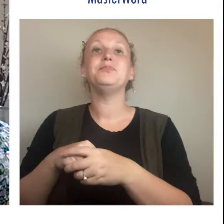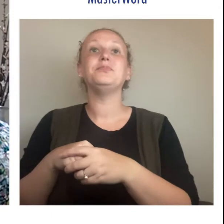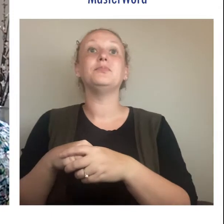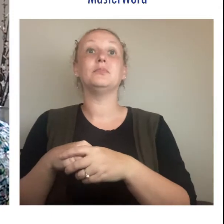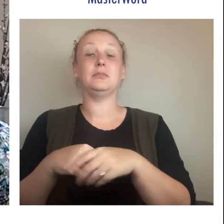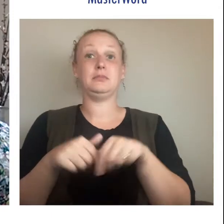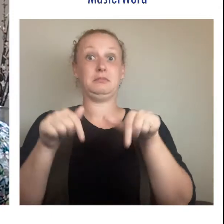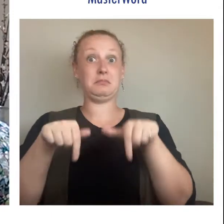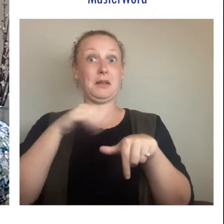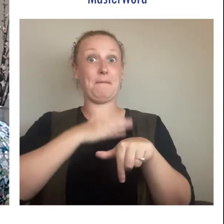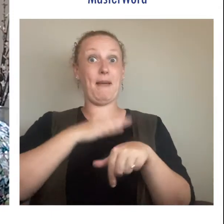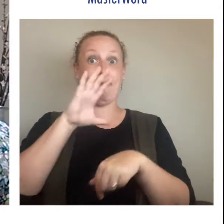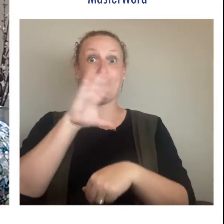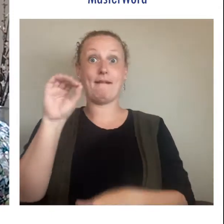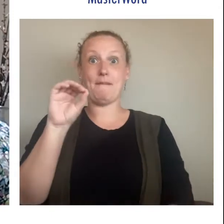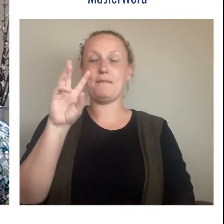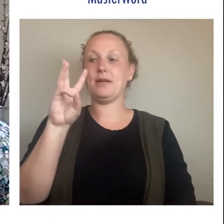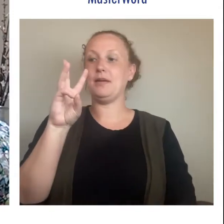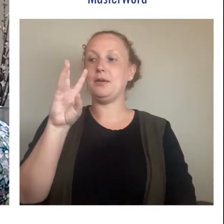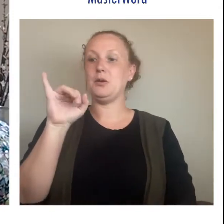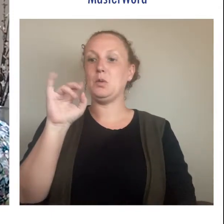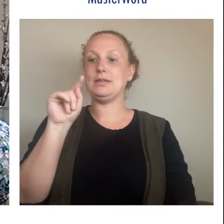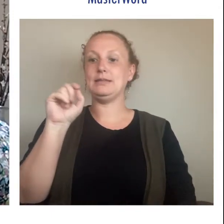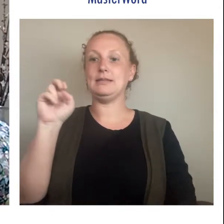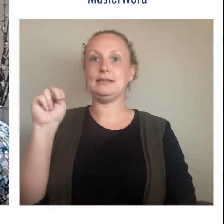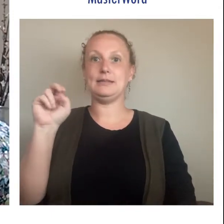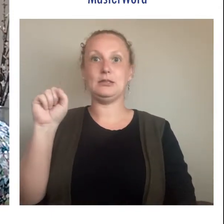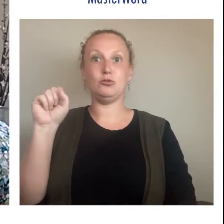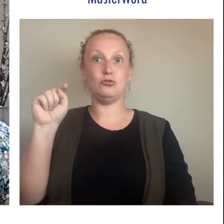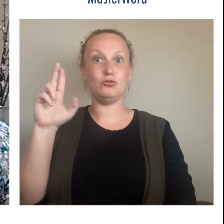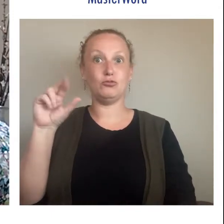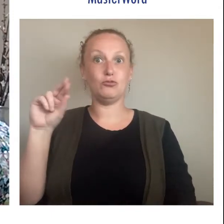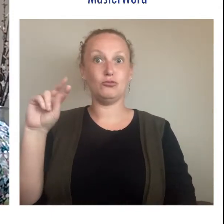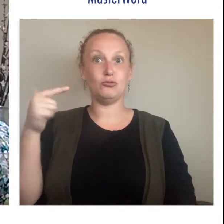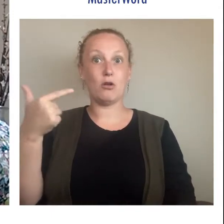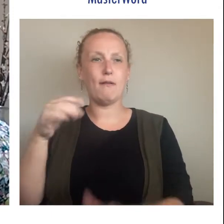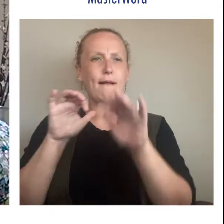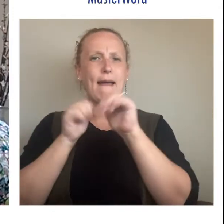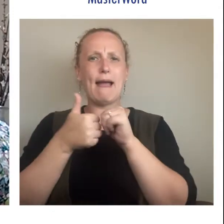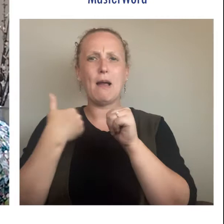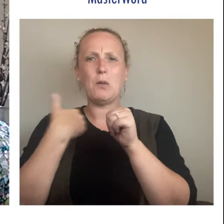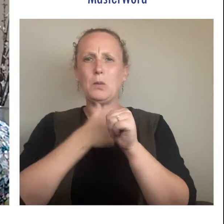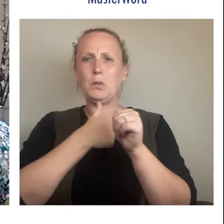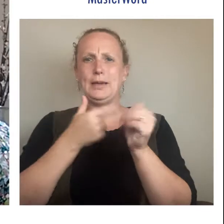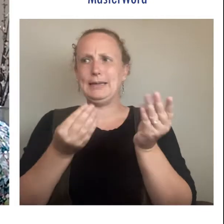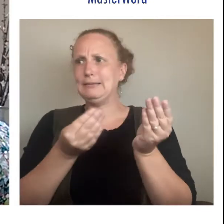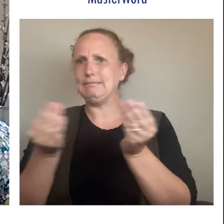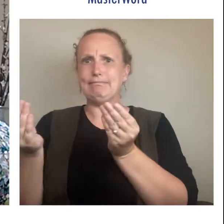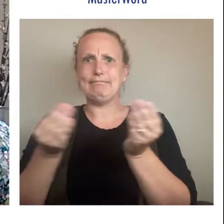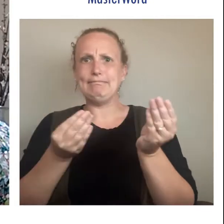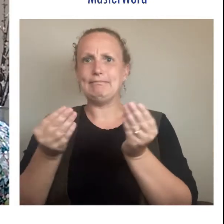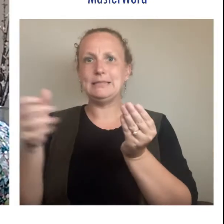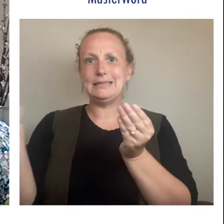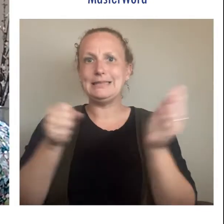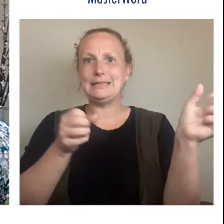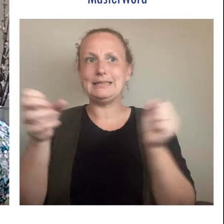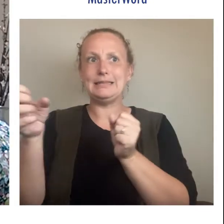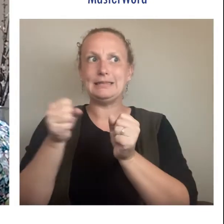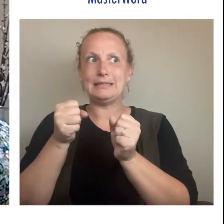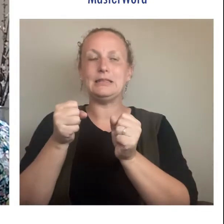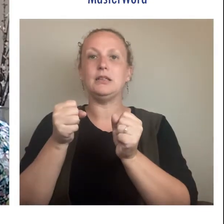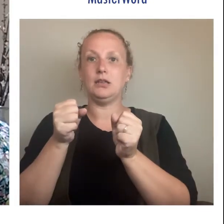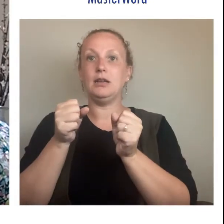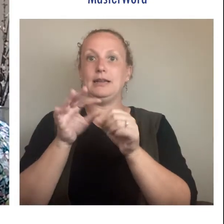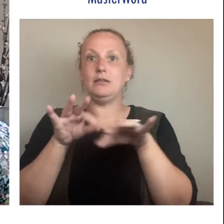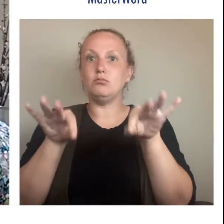Strawn to mitigate against that is, as often as possible, we try to work with our own